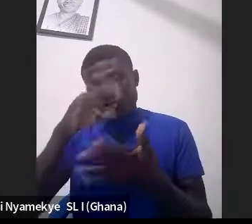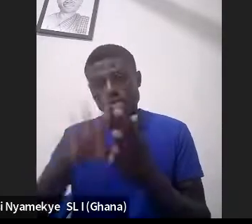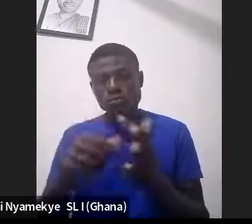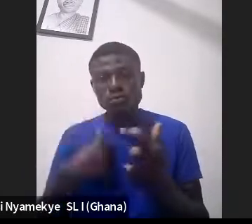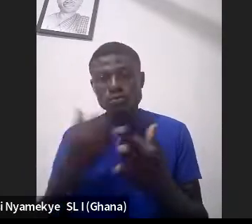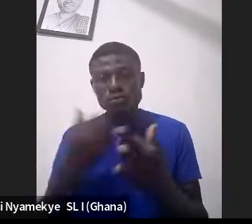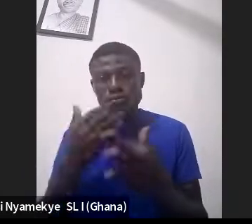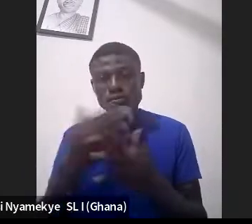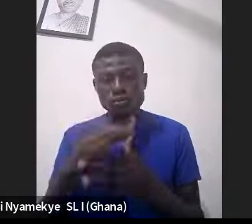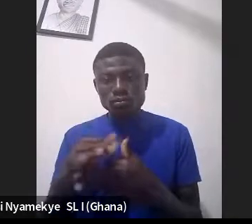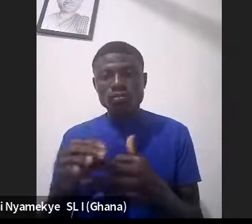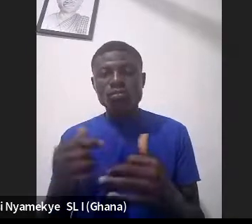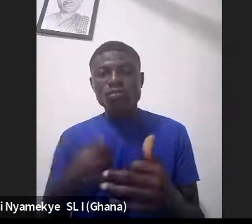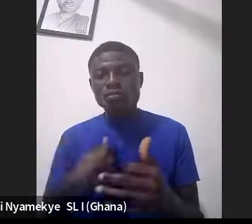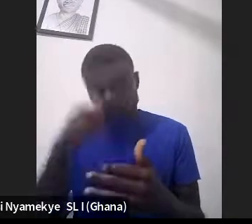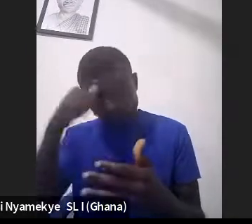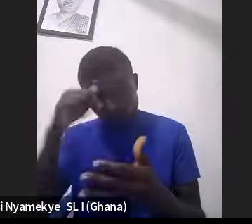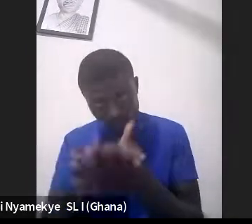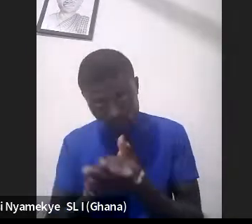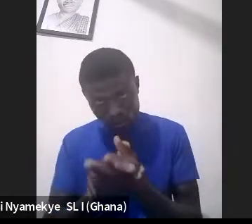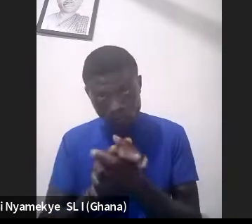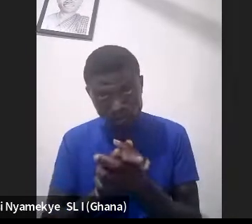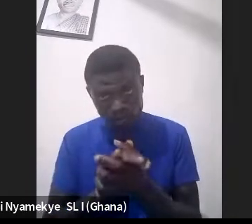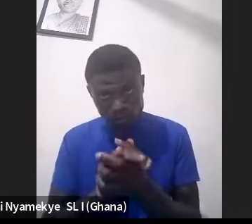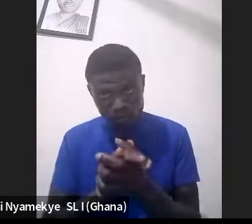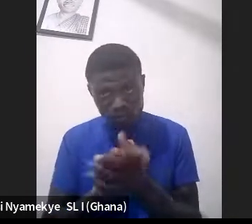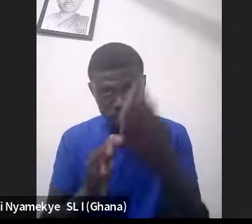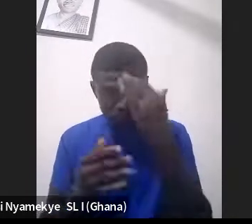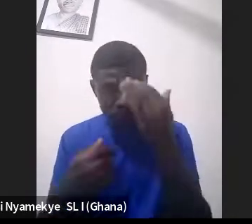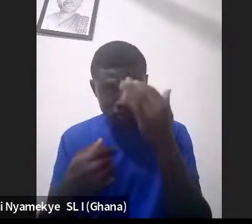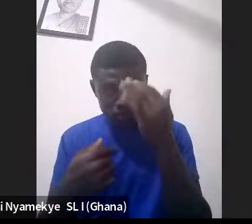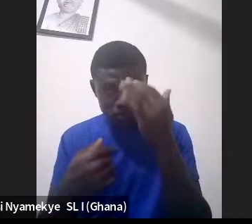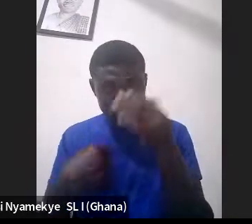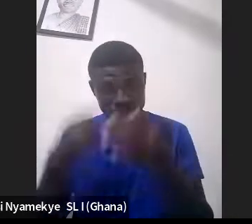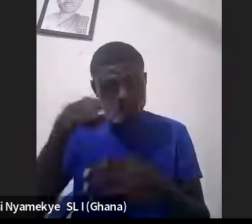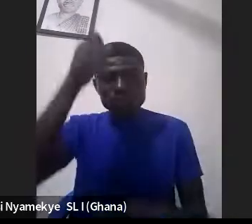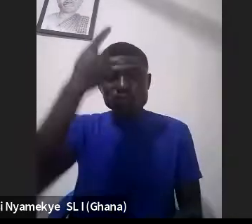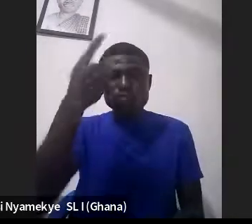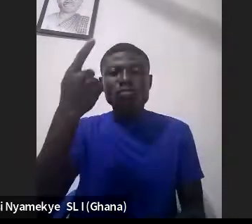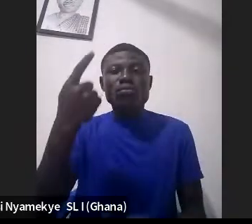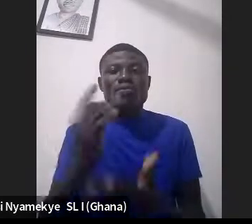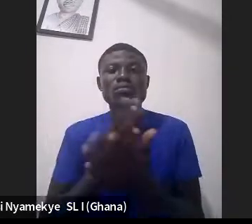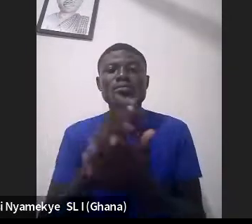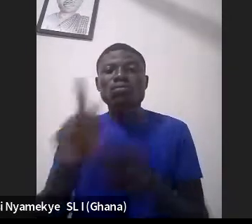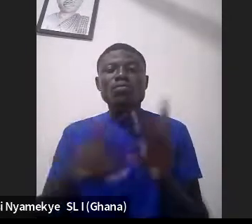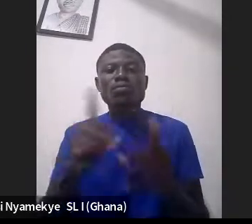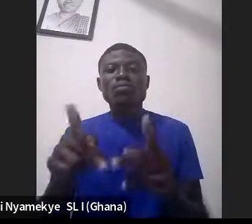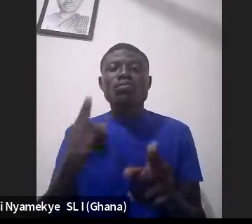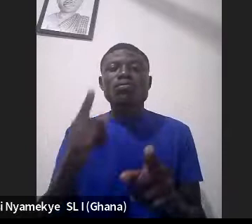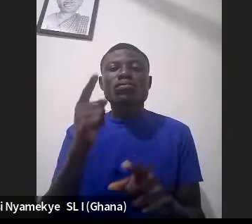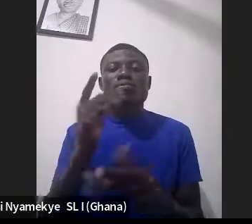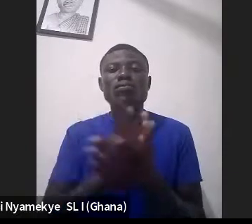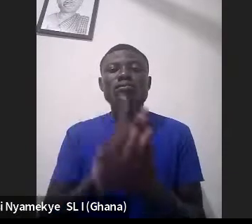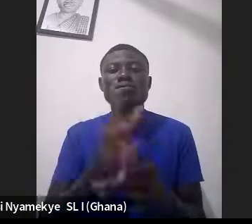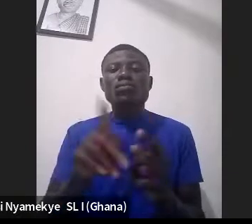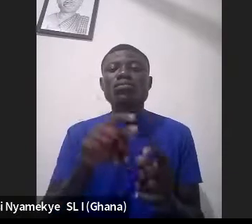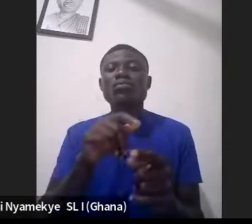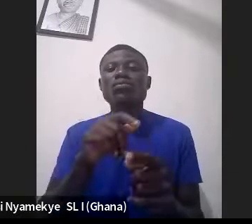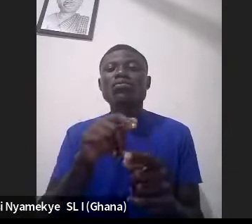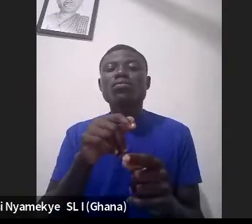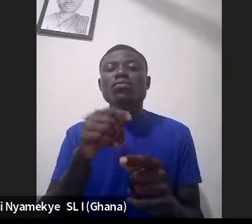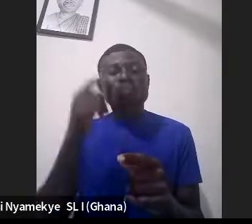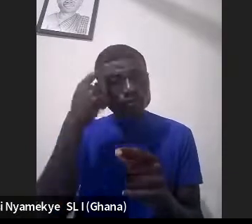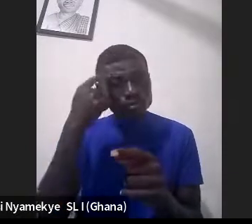with my husband, and because I think you need to understand it, because some people, as you said before, think that the student is,